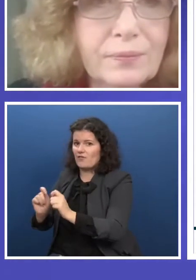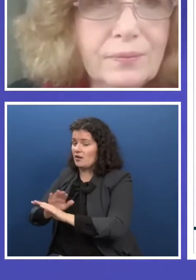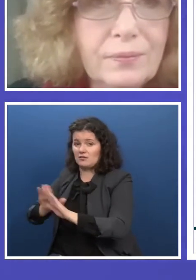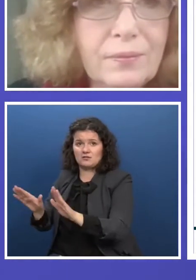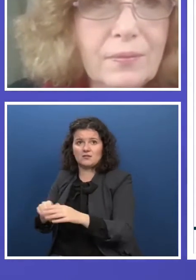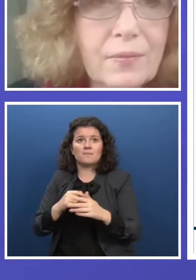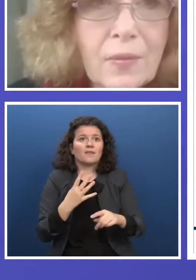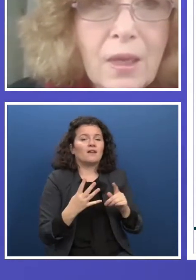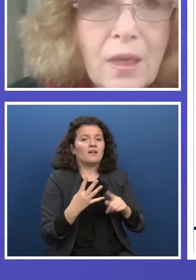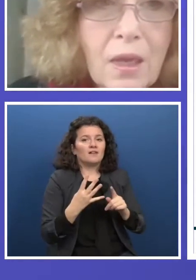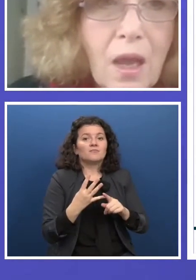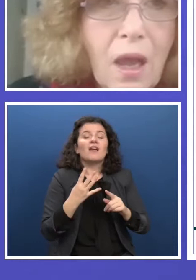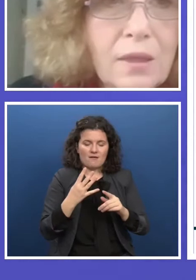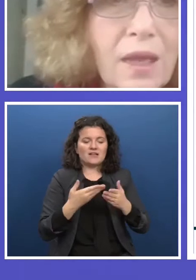please.